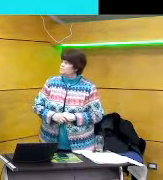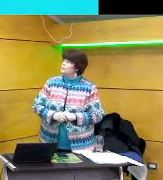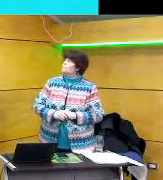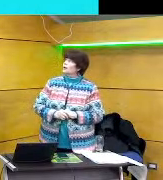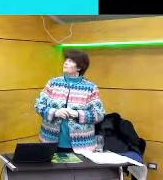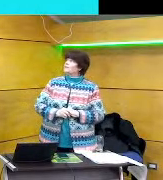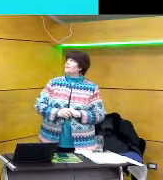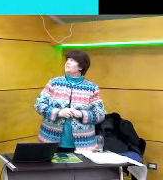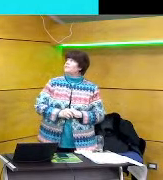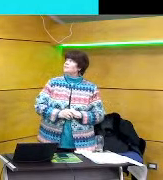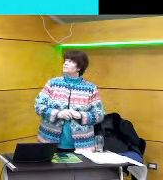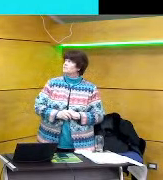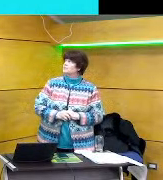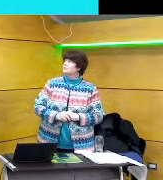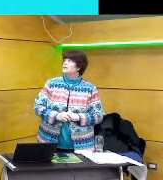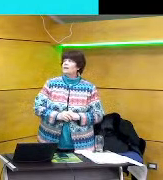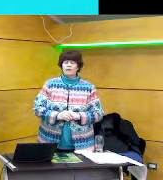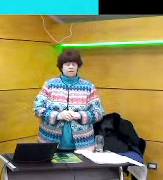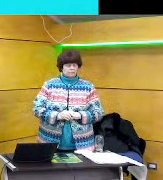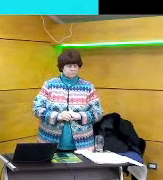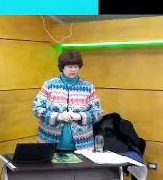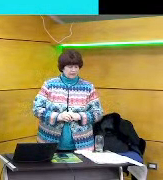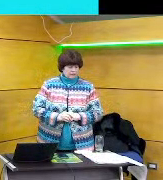The same with the Model United Nations.